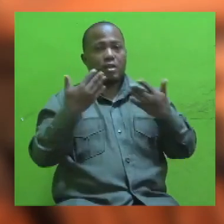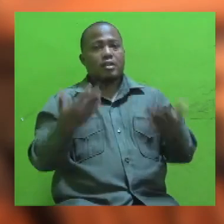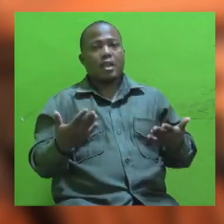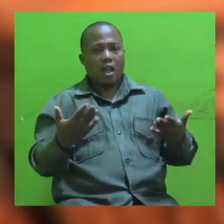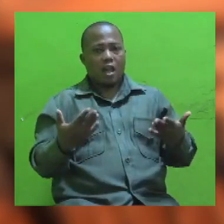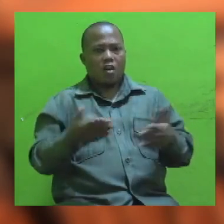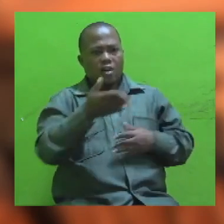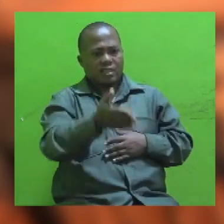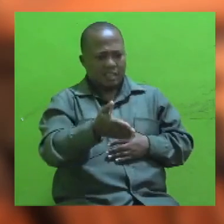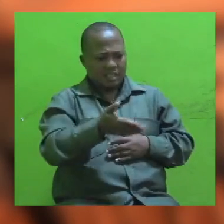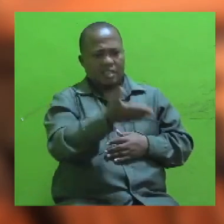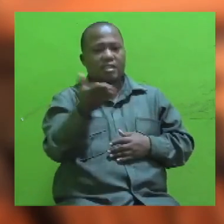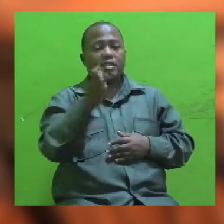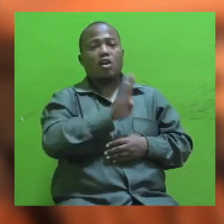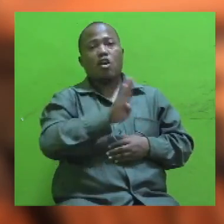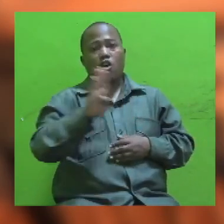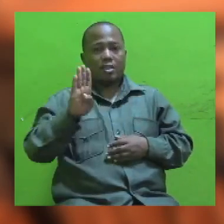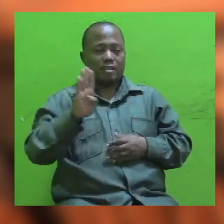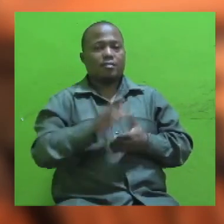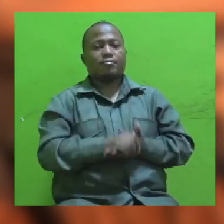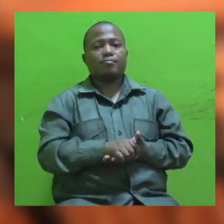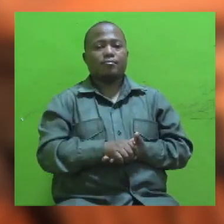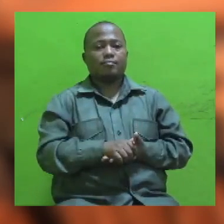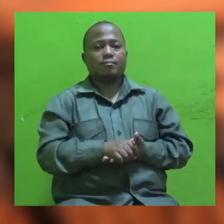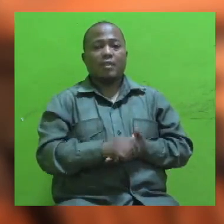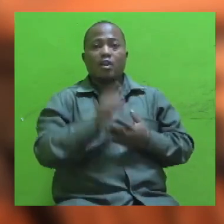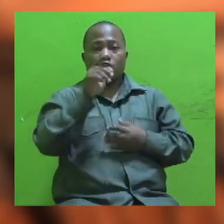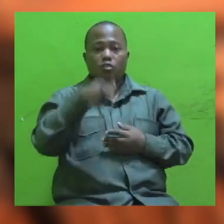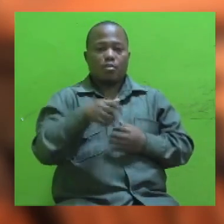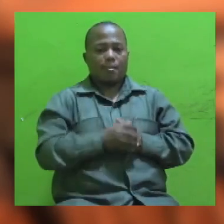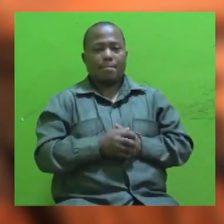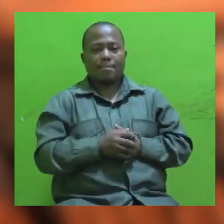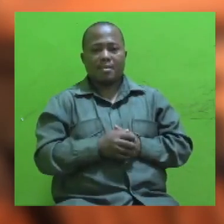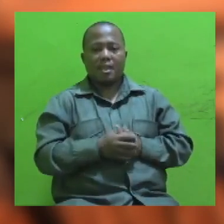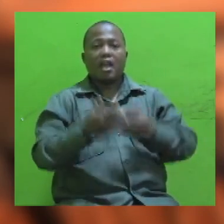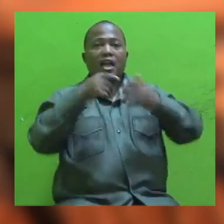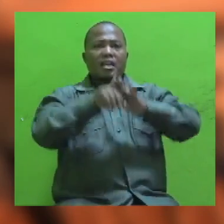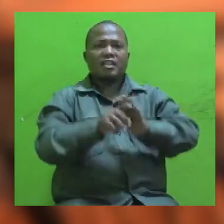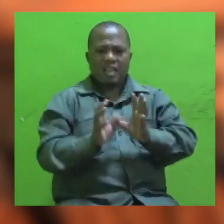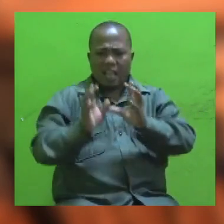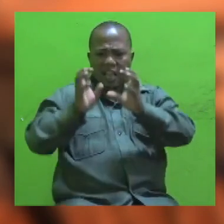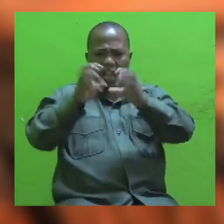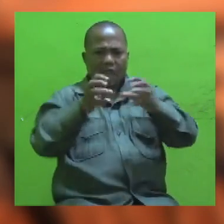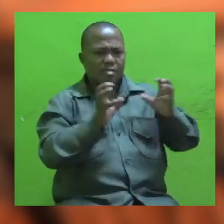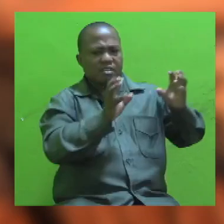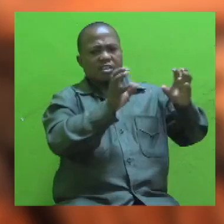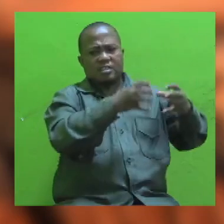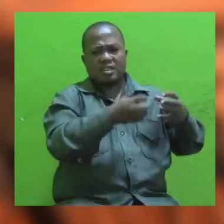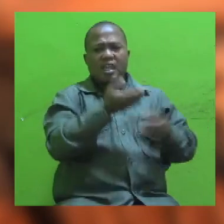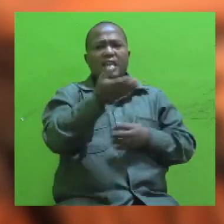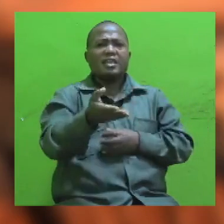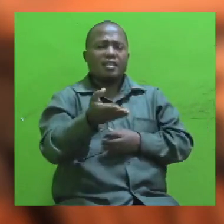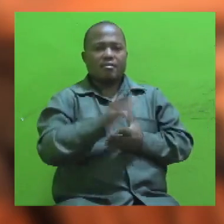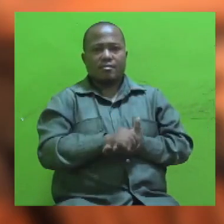about the district councils and their committees. So, through the committees under district, there is